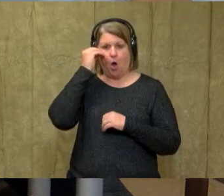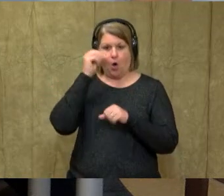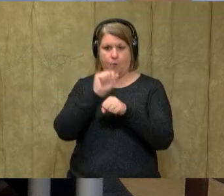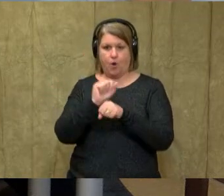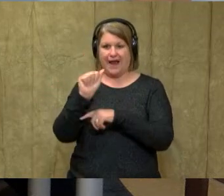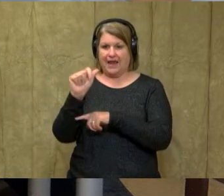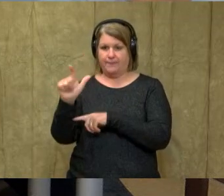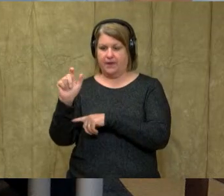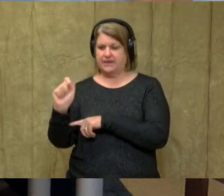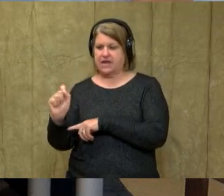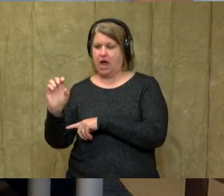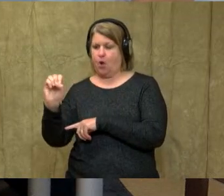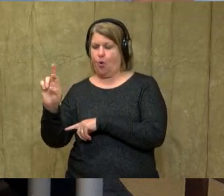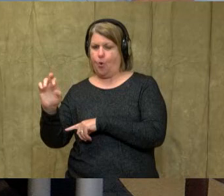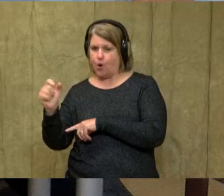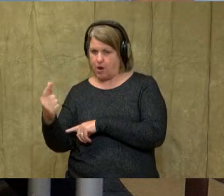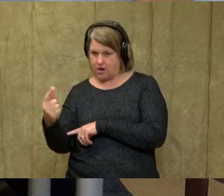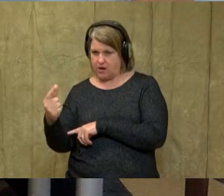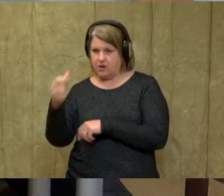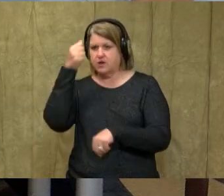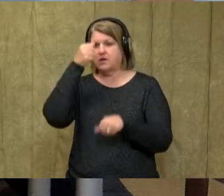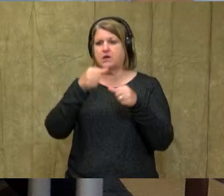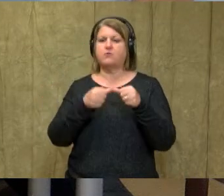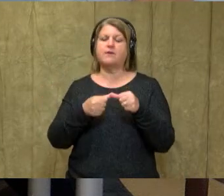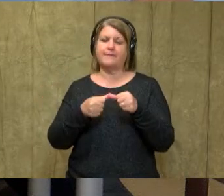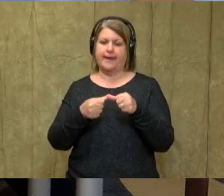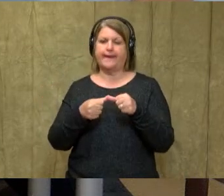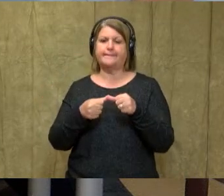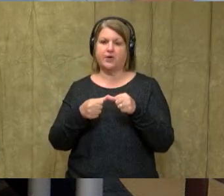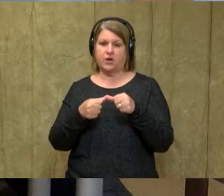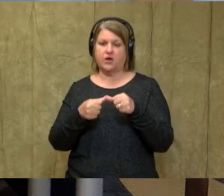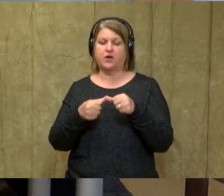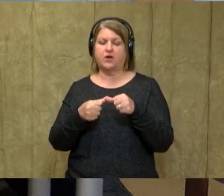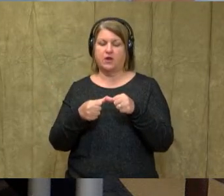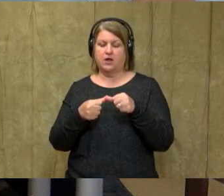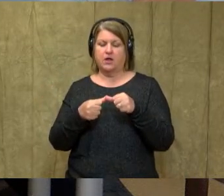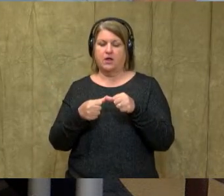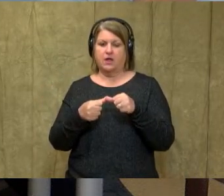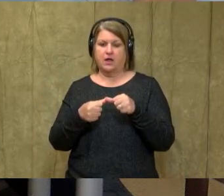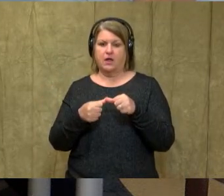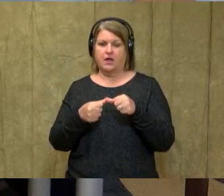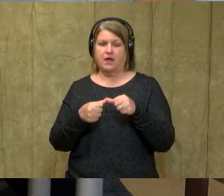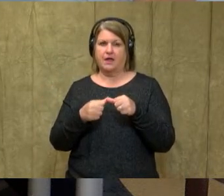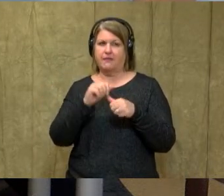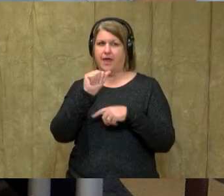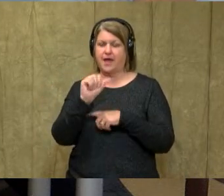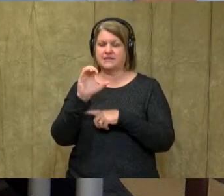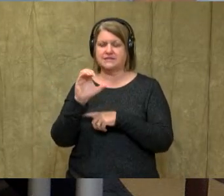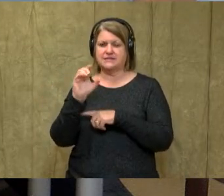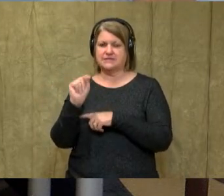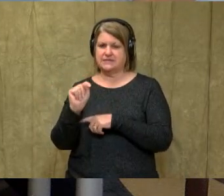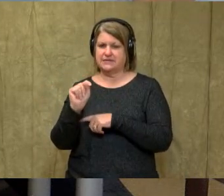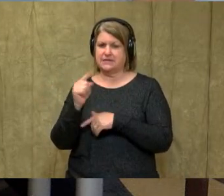HomeworkAlabama.org. And remember that the ACT is one piece,